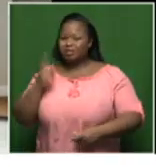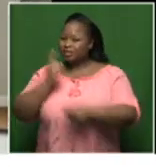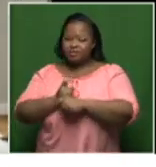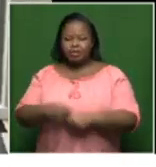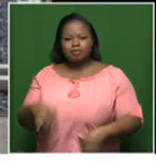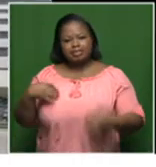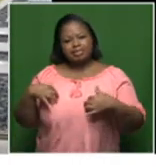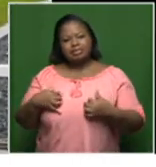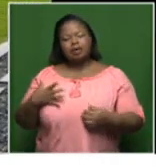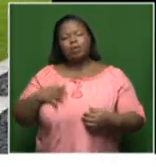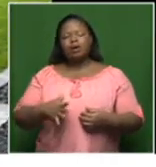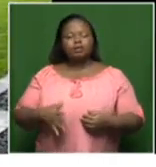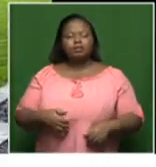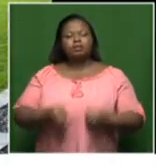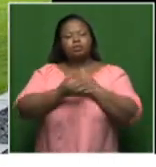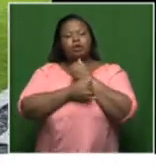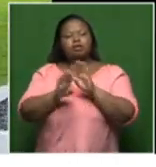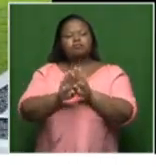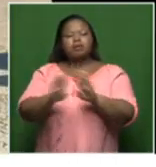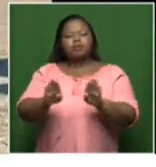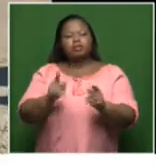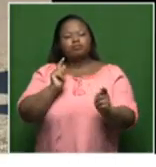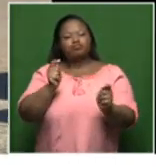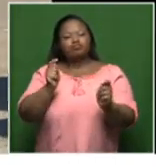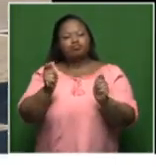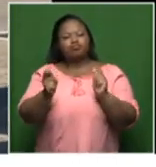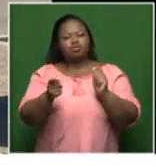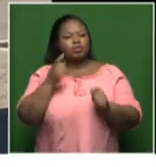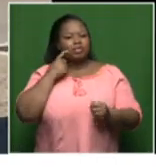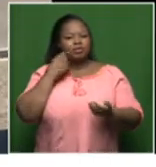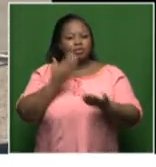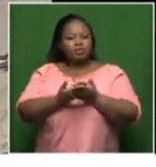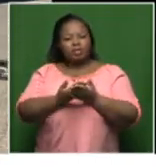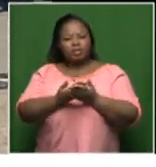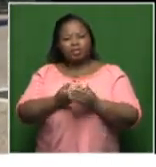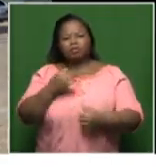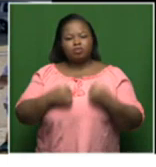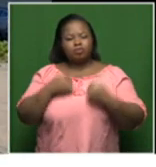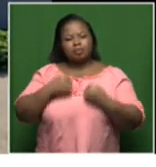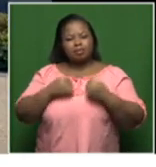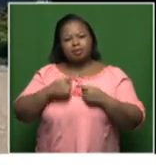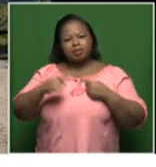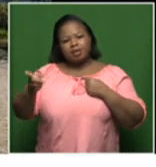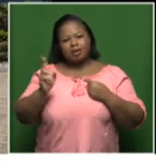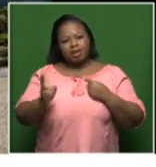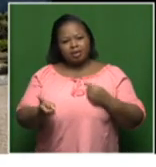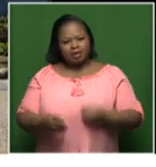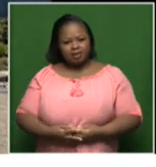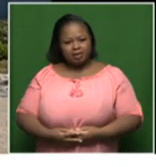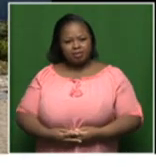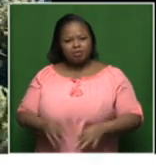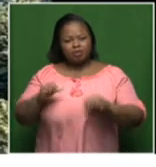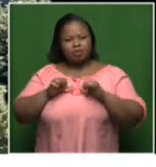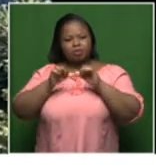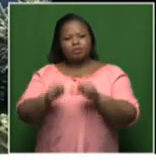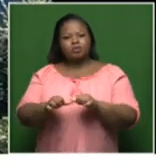wait for lockdown or for restrictions to be reduced, just to be able to kind of go for a short run again, just a continuous